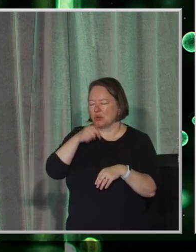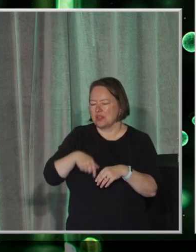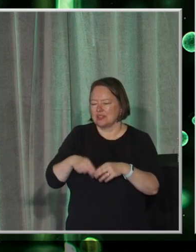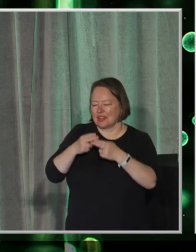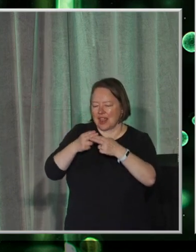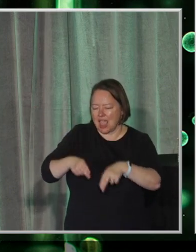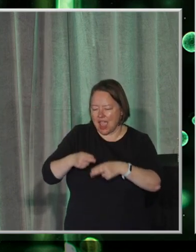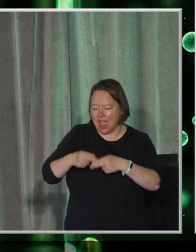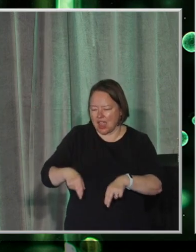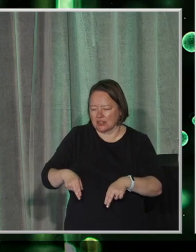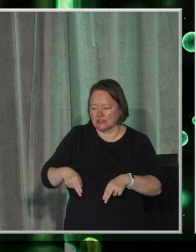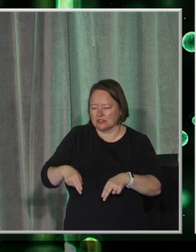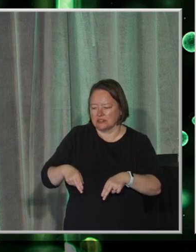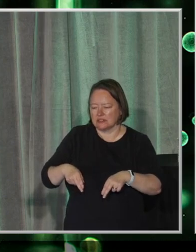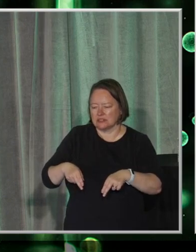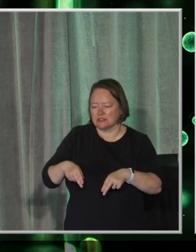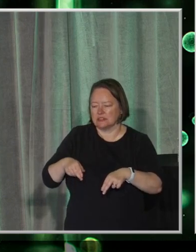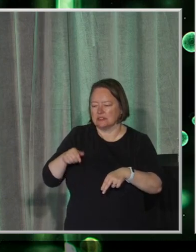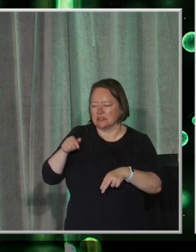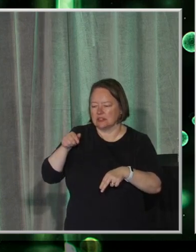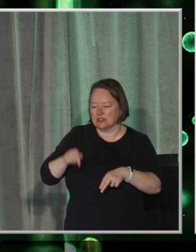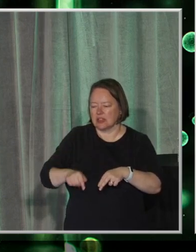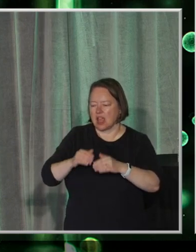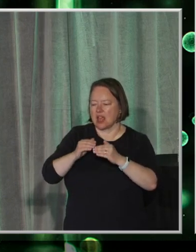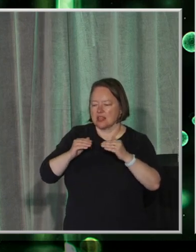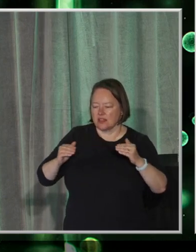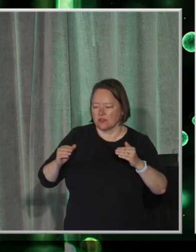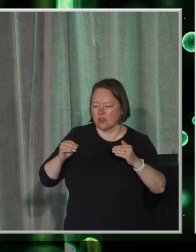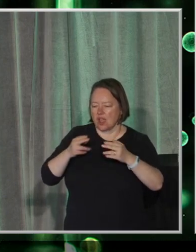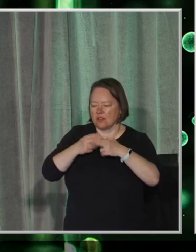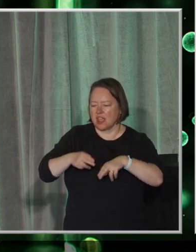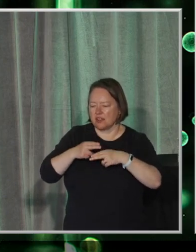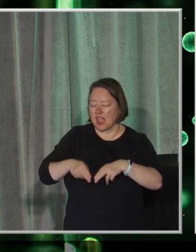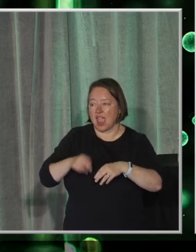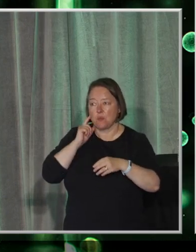eggs, its level of laying eggs is